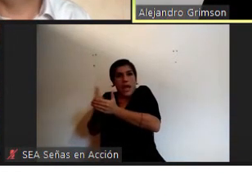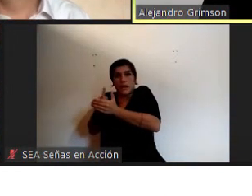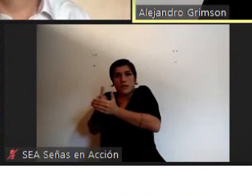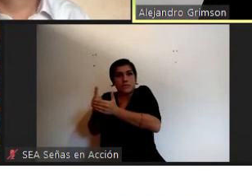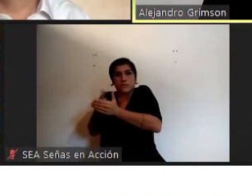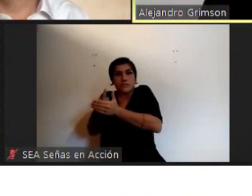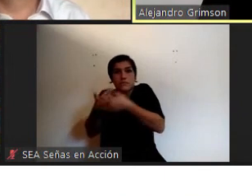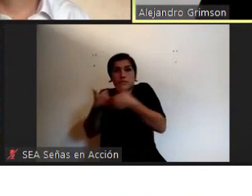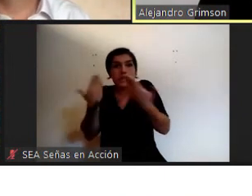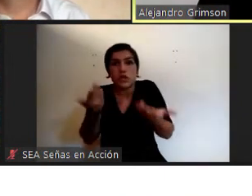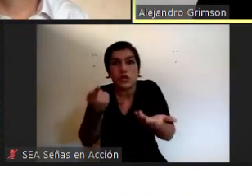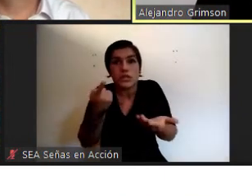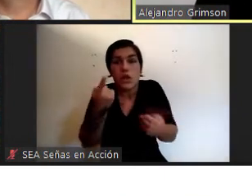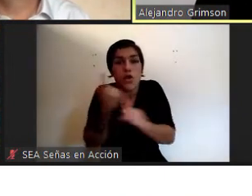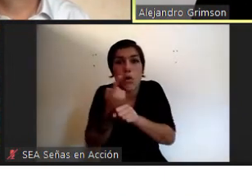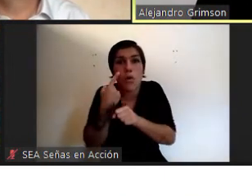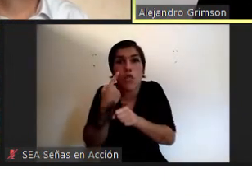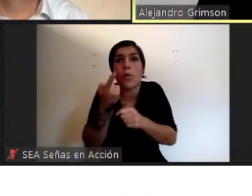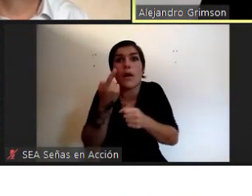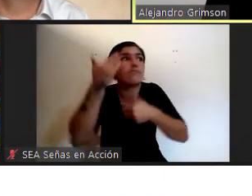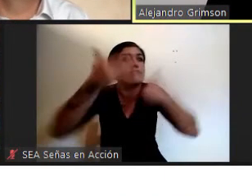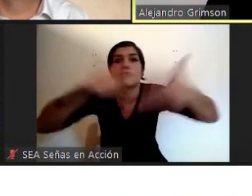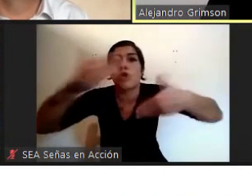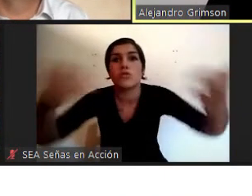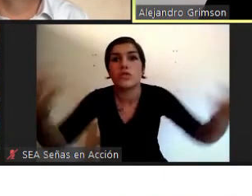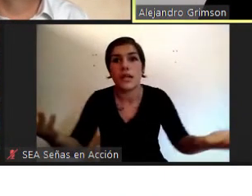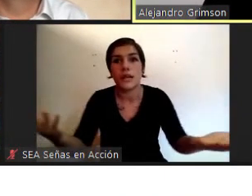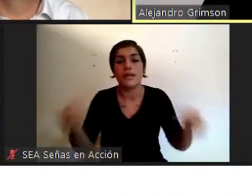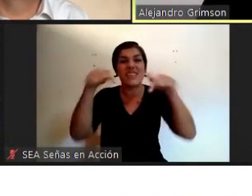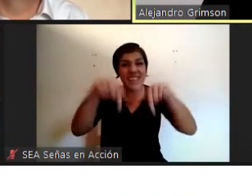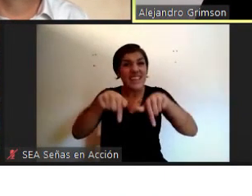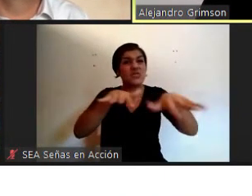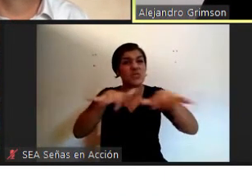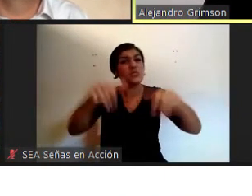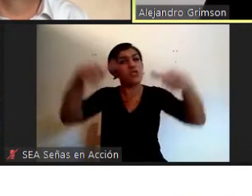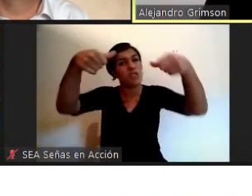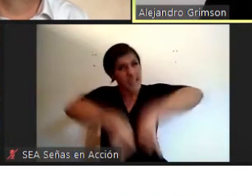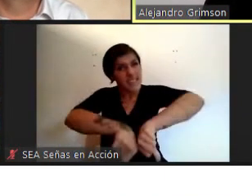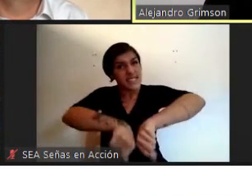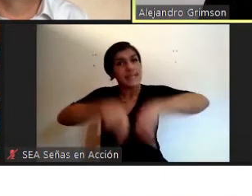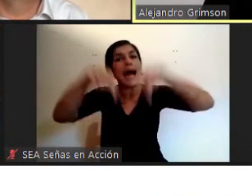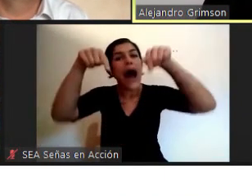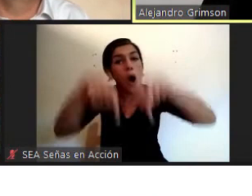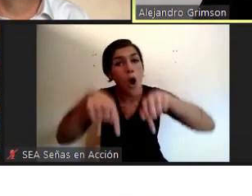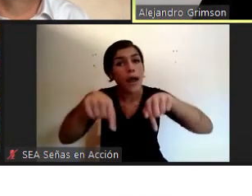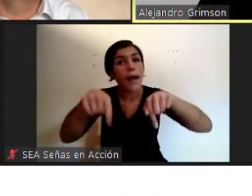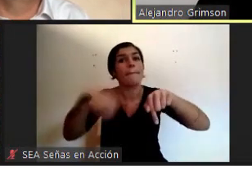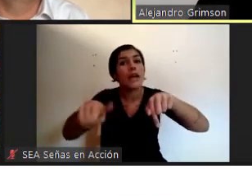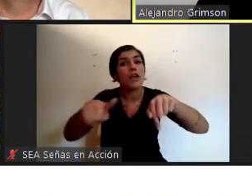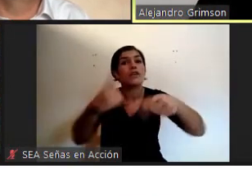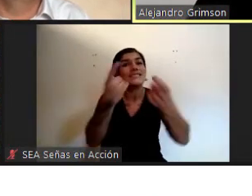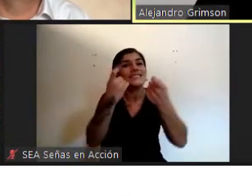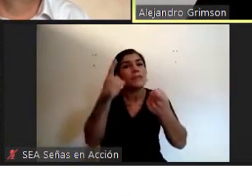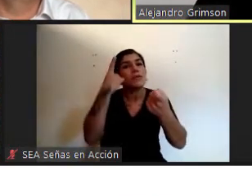we do in the crisis is connected to the way we are going to leave it behind. So when it comes to